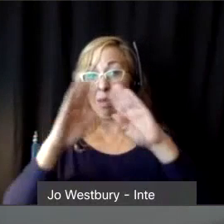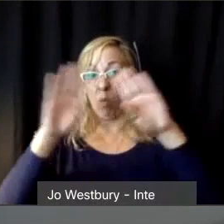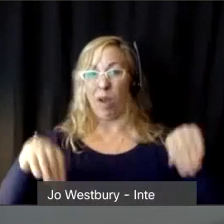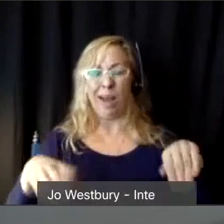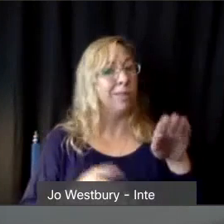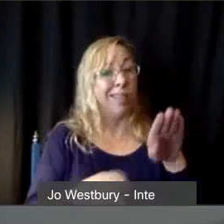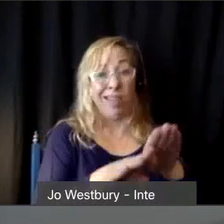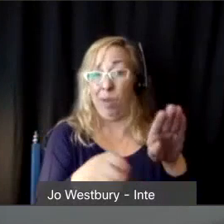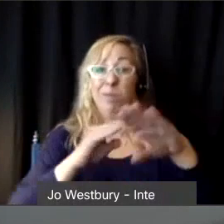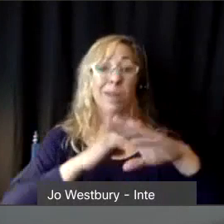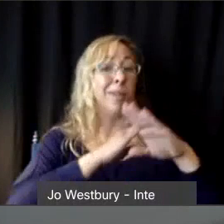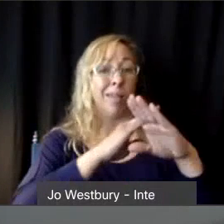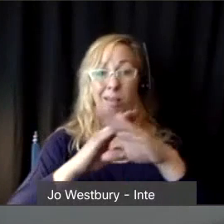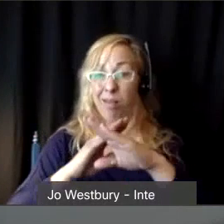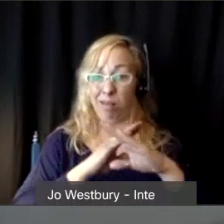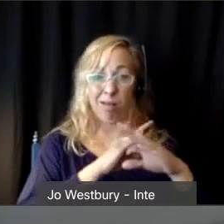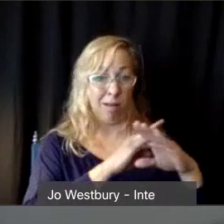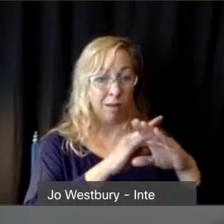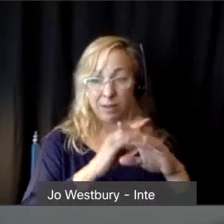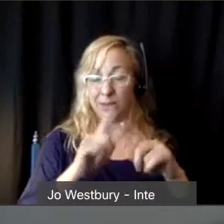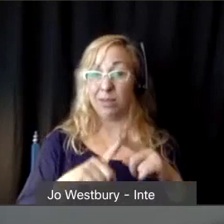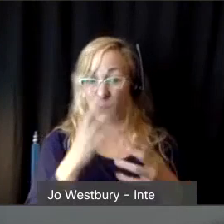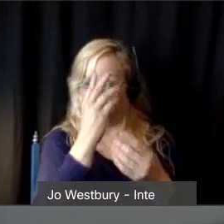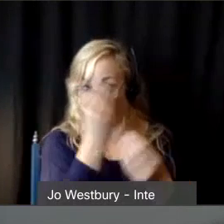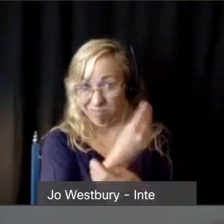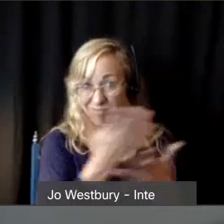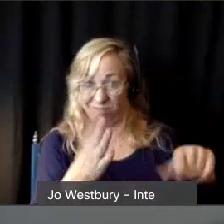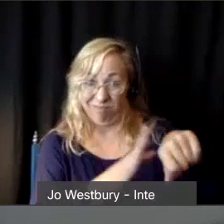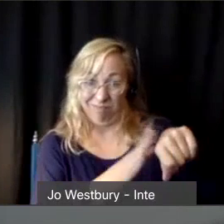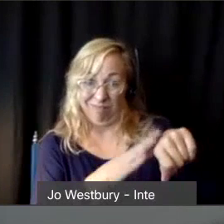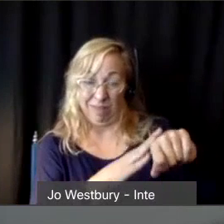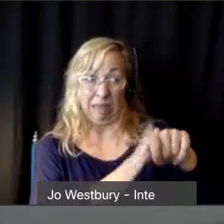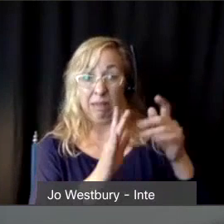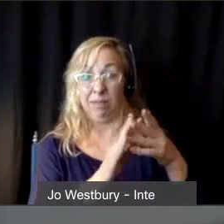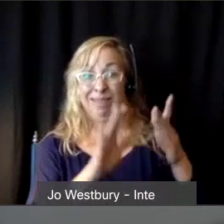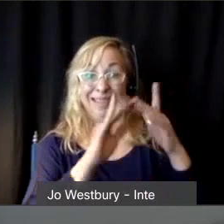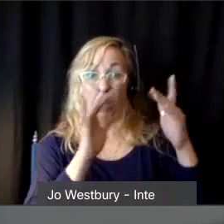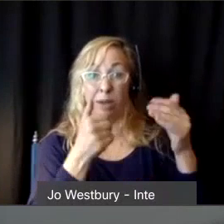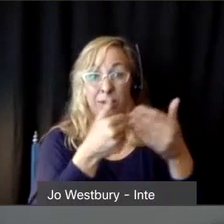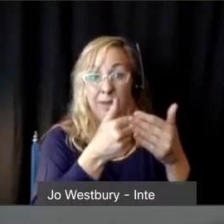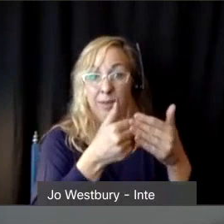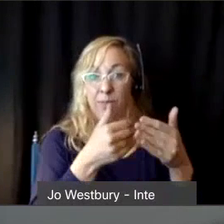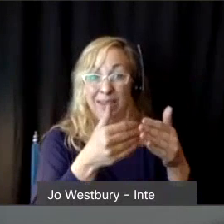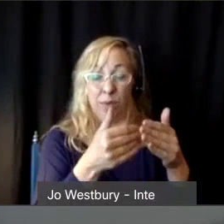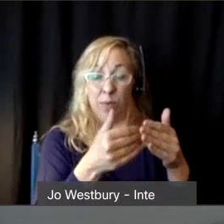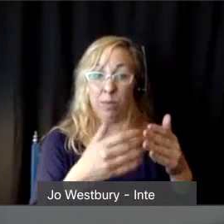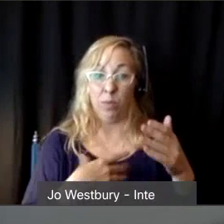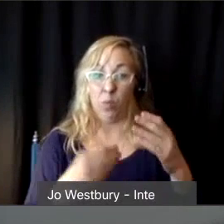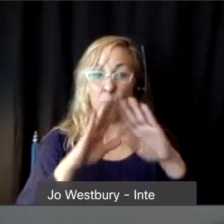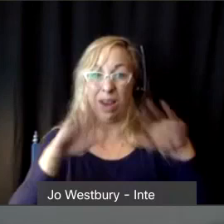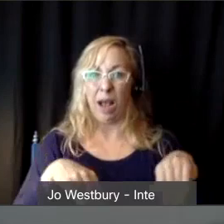closed. So access to streets, right downtown near the White House will be quite limited on